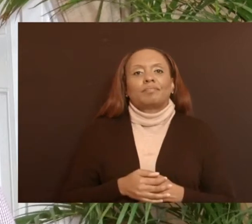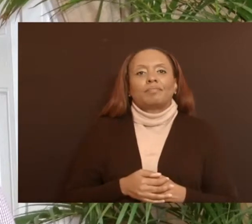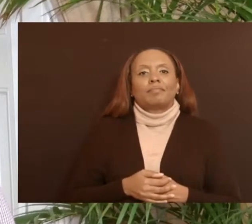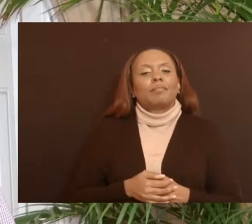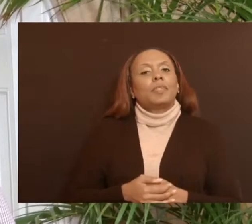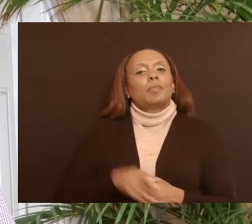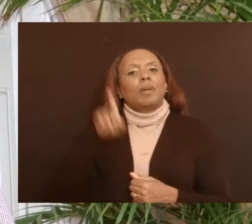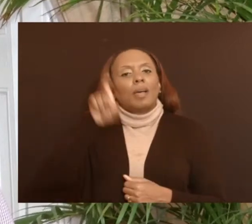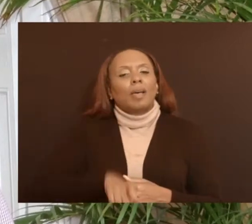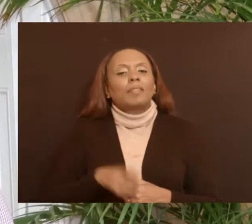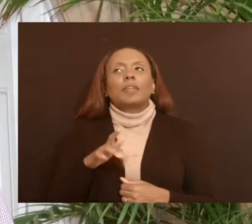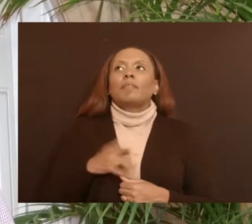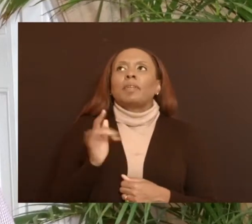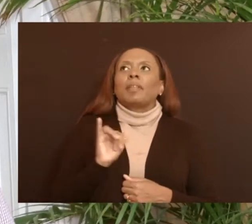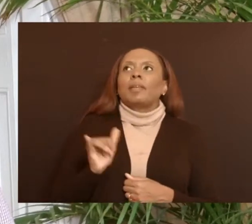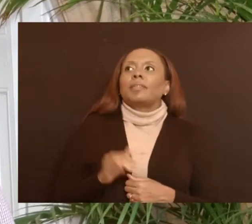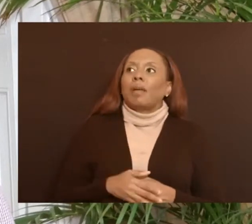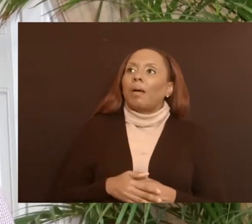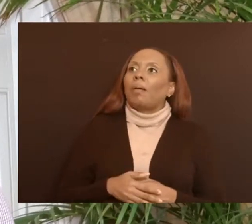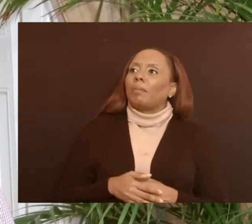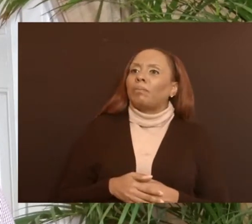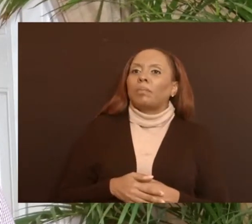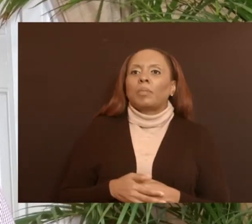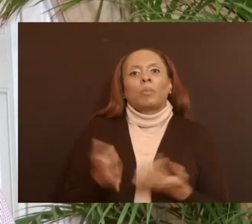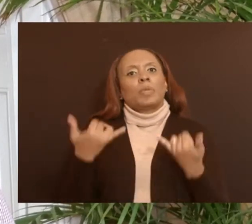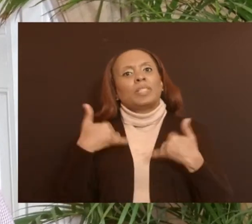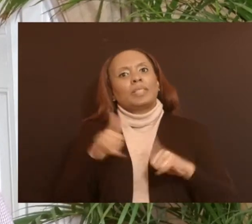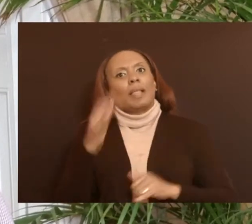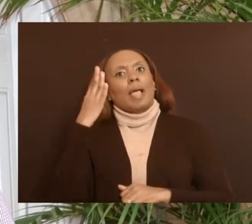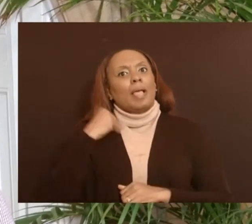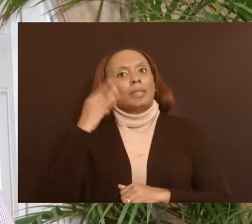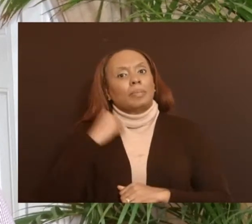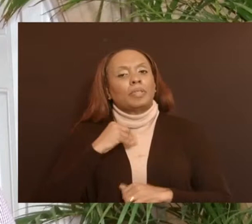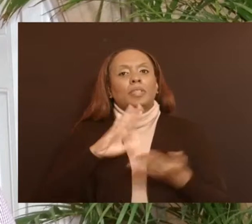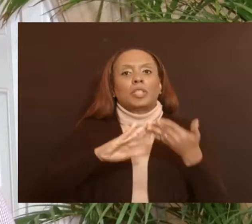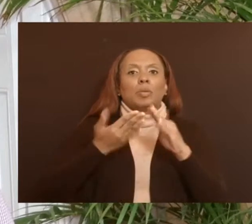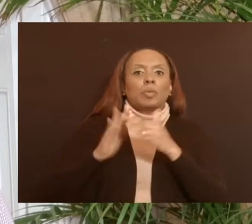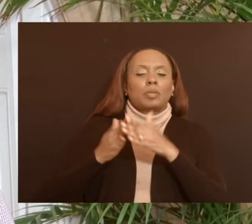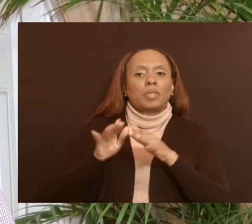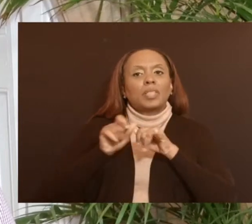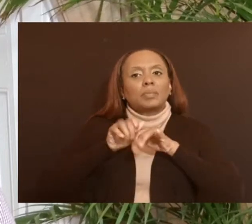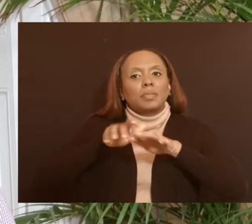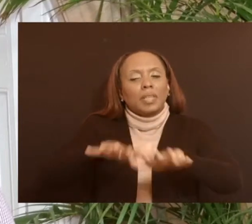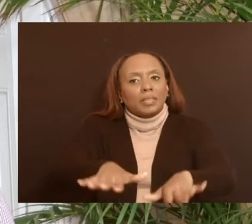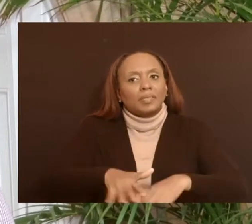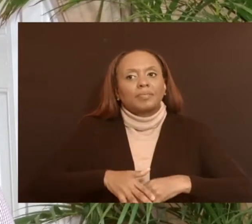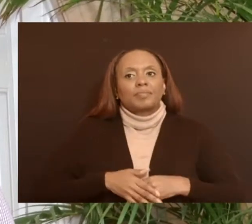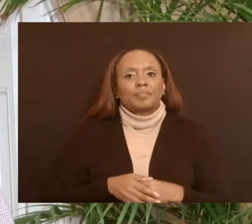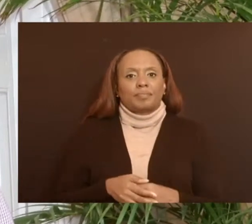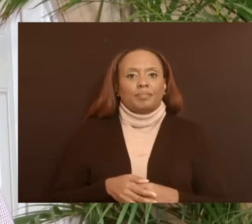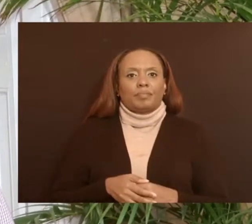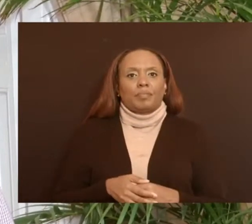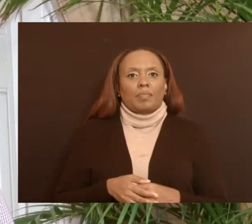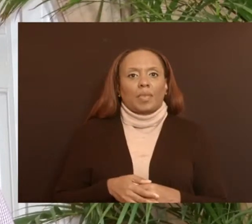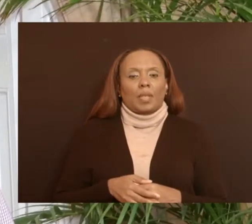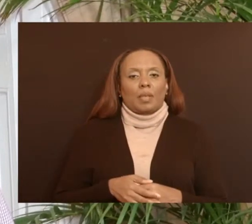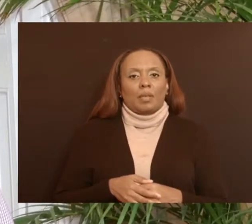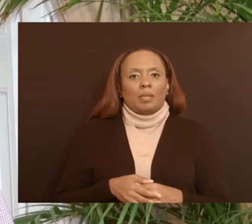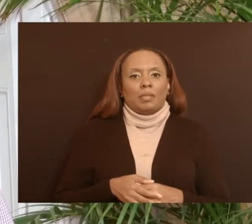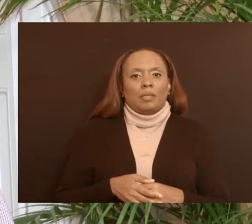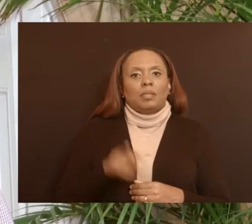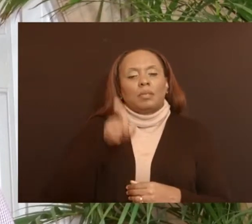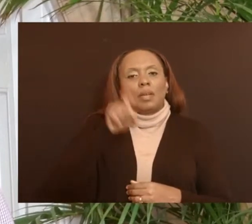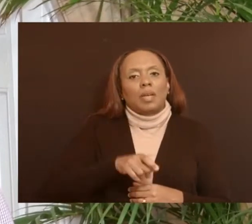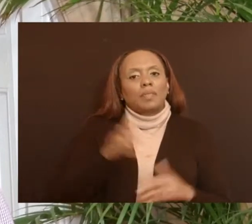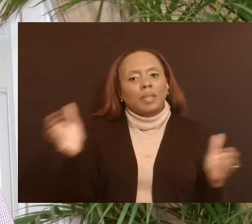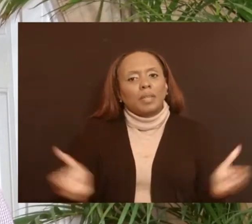community spread. And therefore, knowing that, you would be encouraging individuals to do the